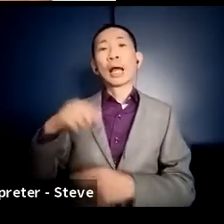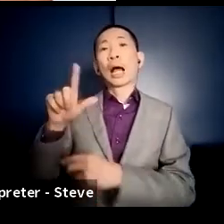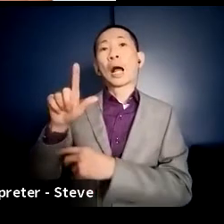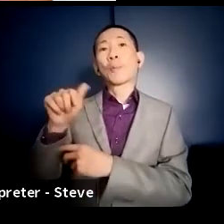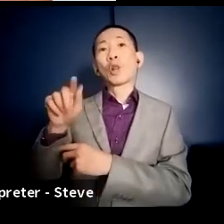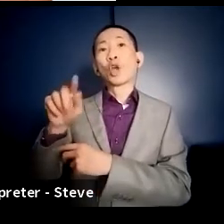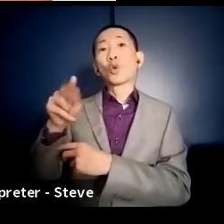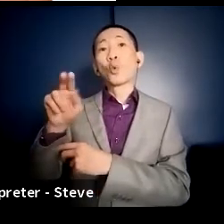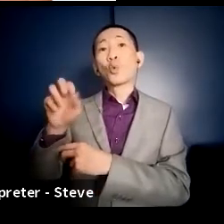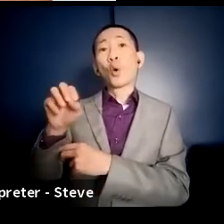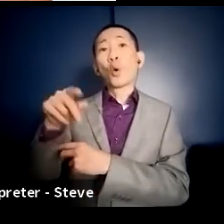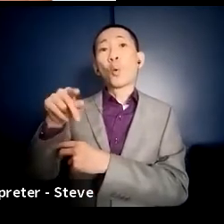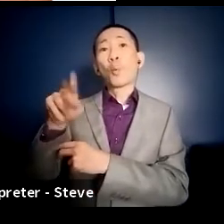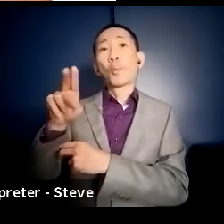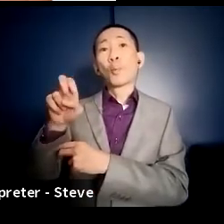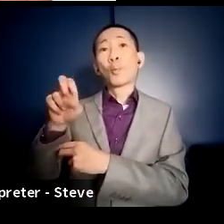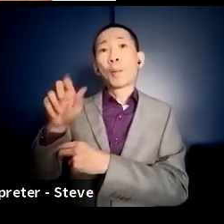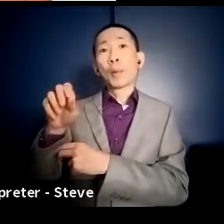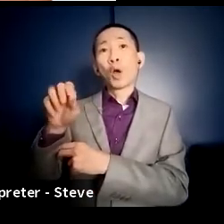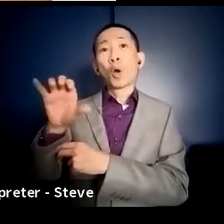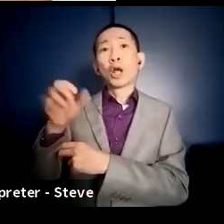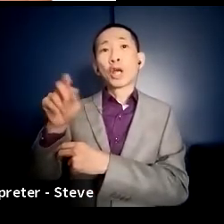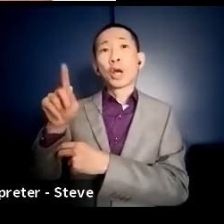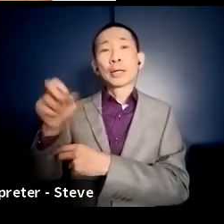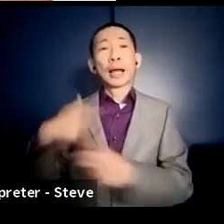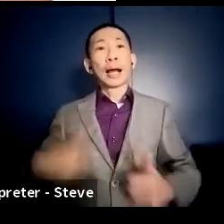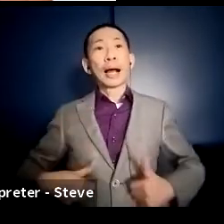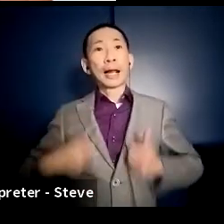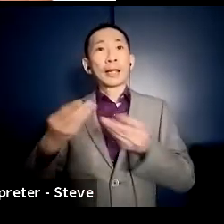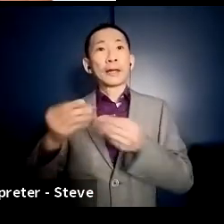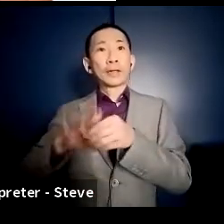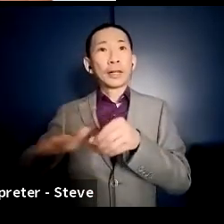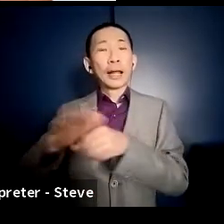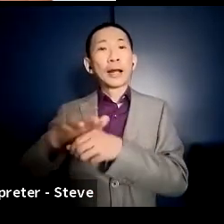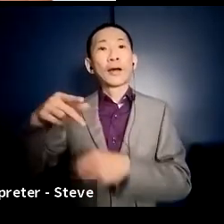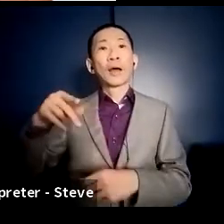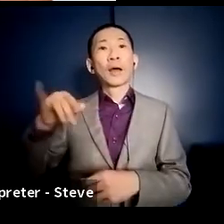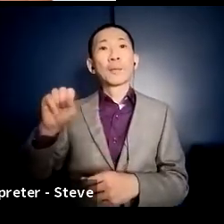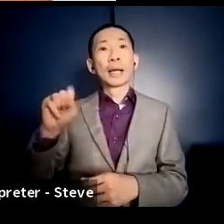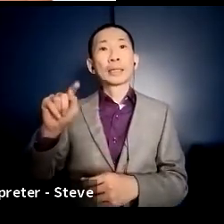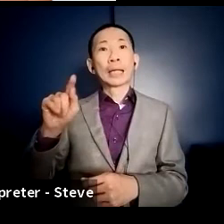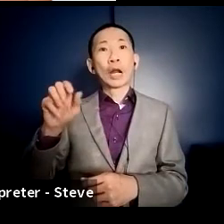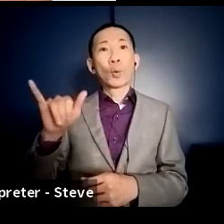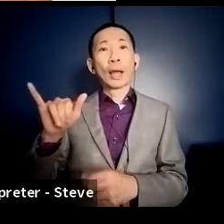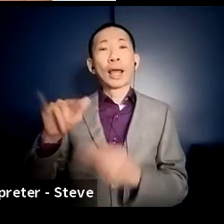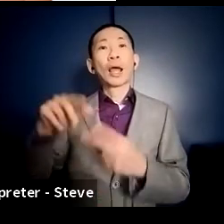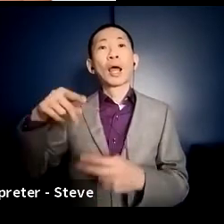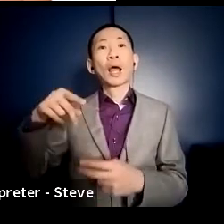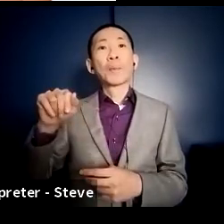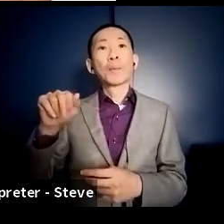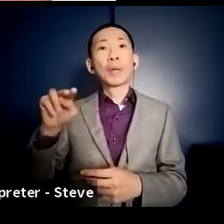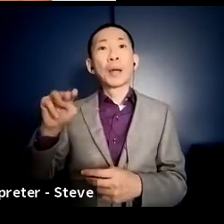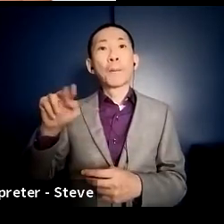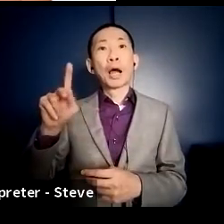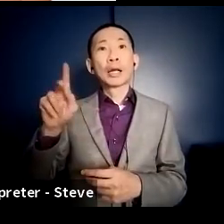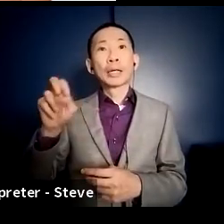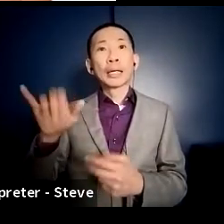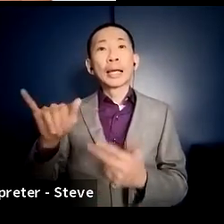and live on the traditional lands of the Piscataway, Pamunkey, and Anacostan people. Also known, and this area is also known as Washington,